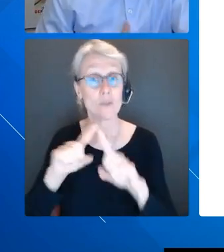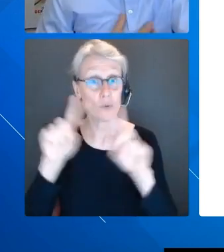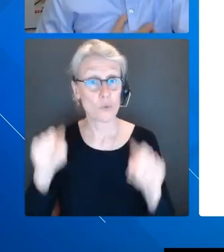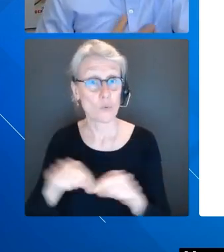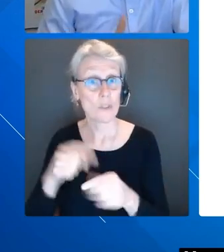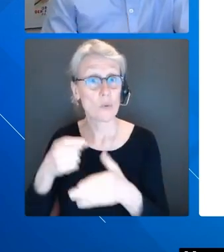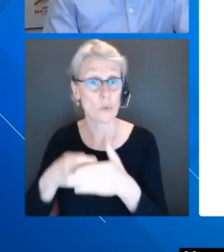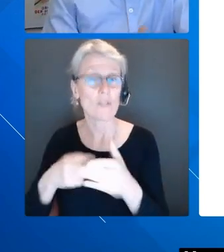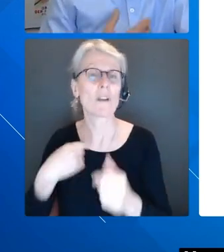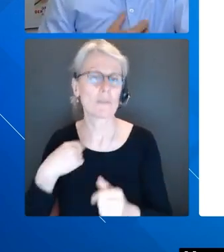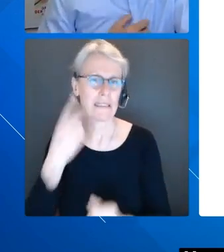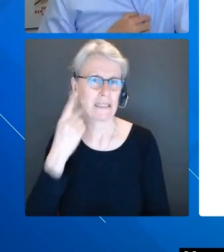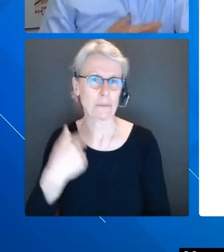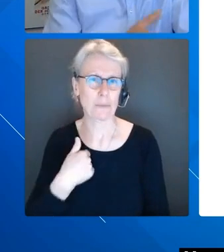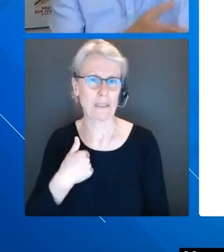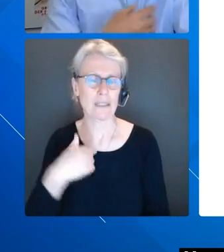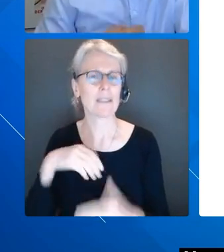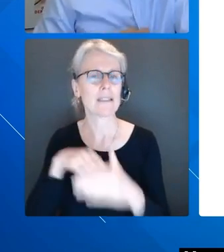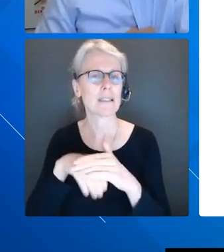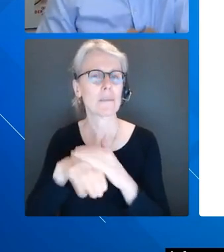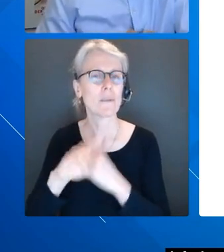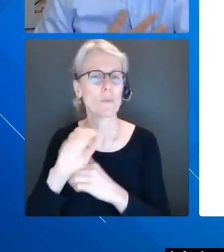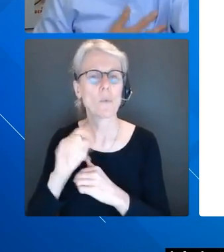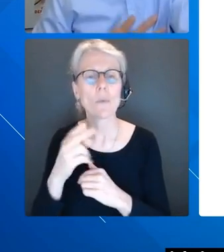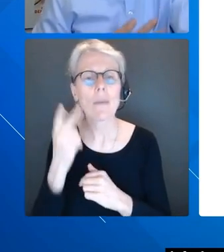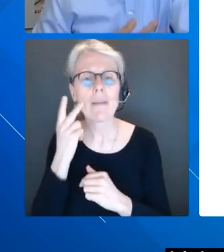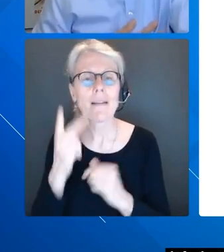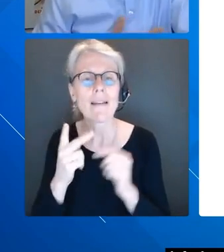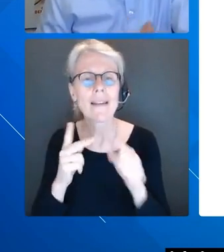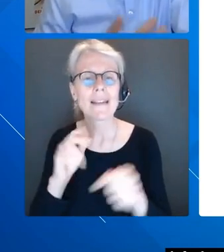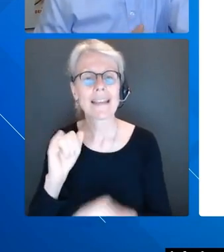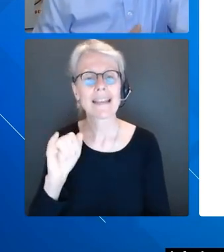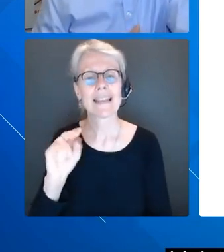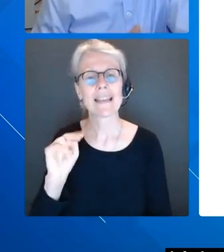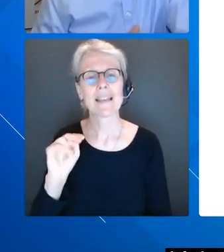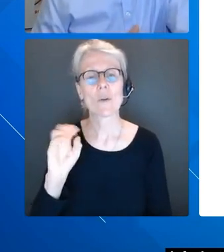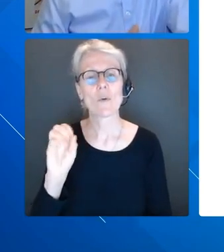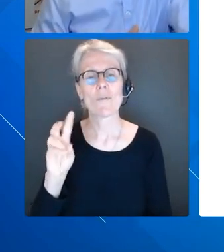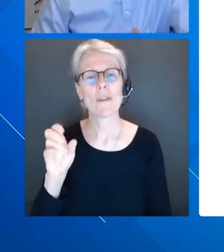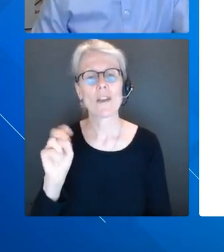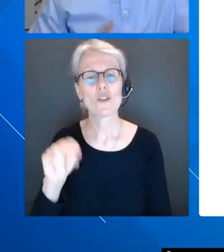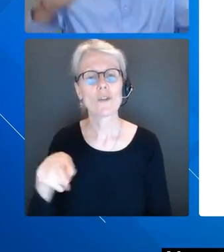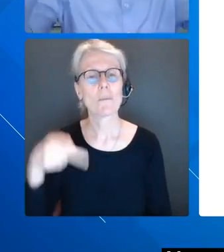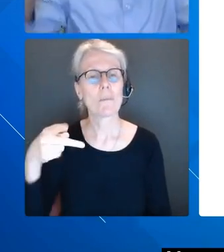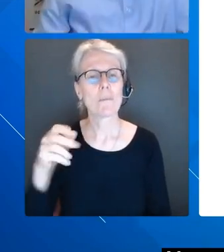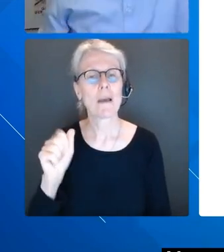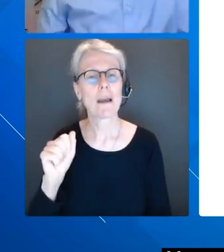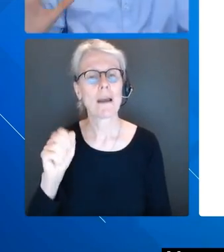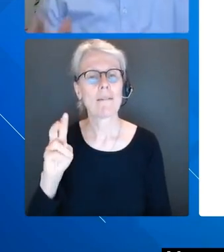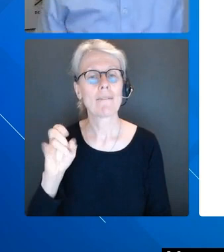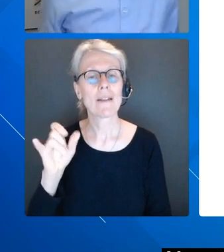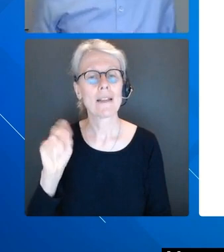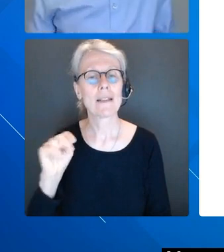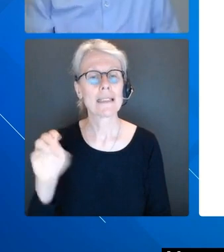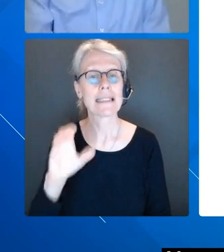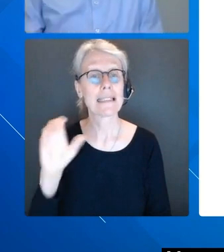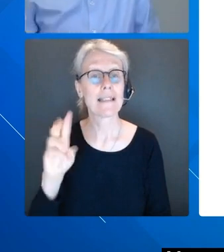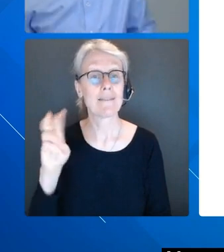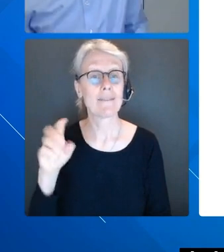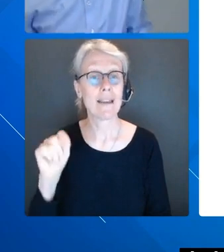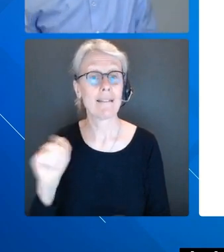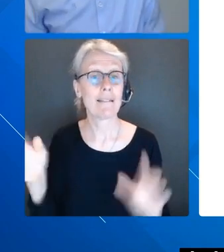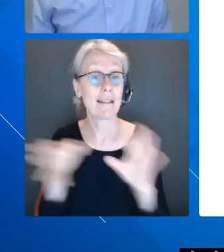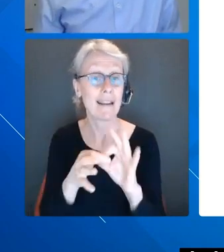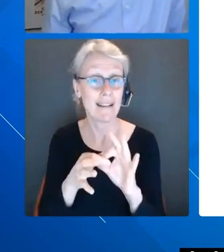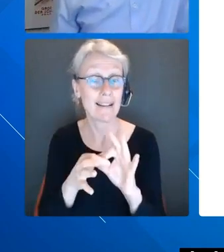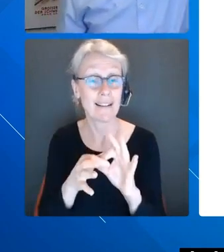it on. It's in the innovation. Yeah, somebody just put it. It's in the innovation pavilion. I'll be there at Cvent Connect. I have 2 big like towers in front of me, and